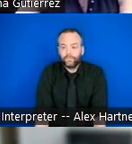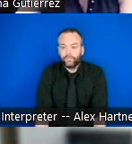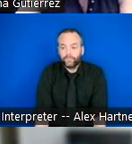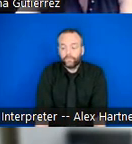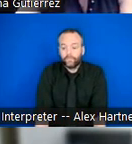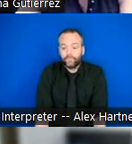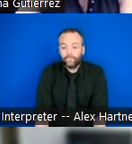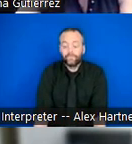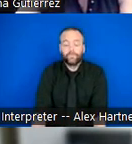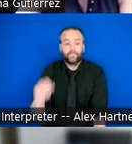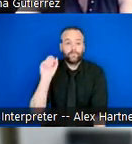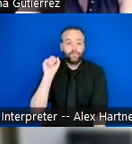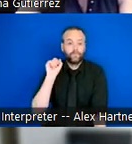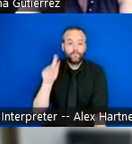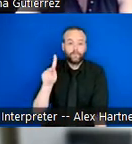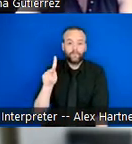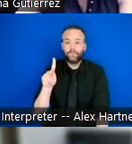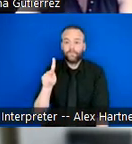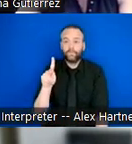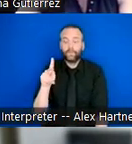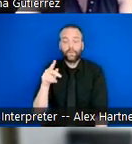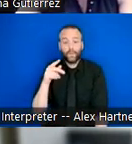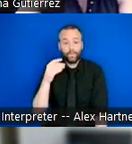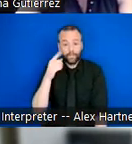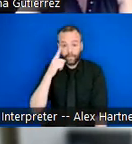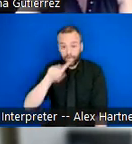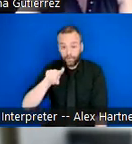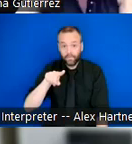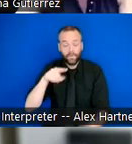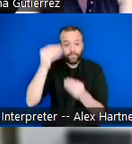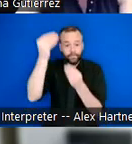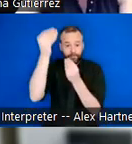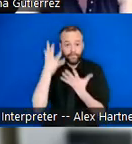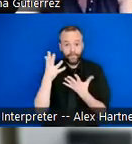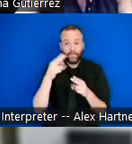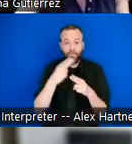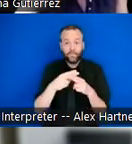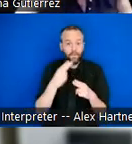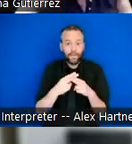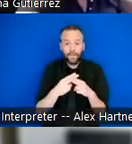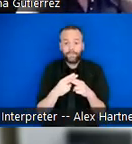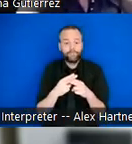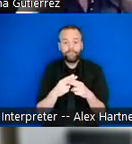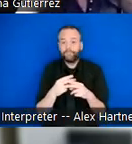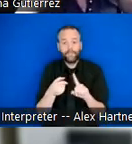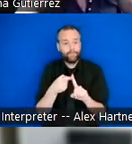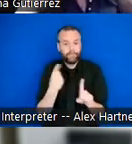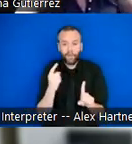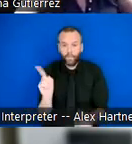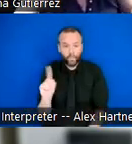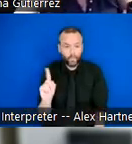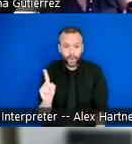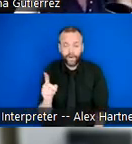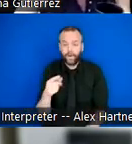Okay, so as you're getting settled in, if you could please just let us know who's with us today. So if you could just in the